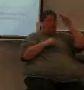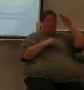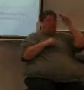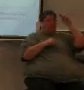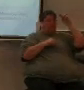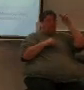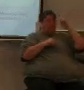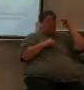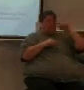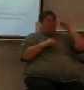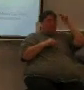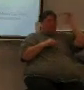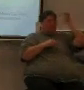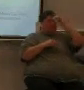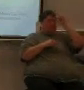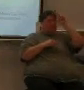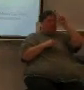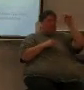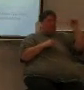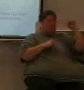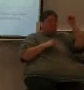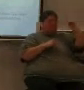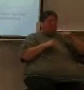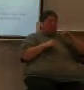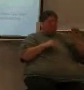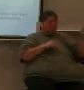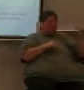Canada started losing their fish.